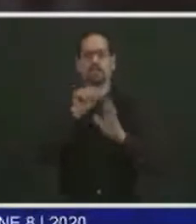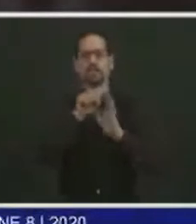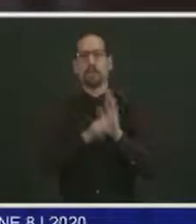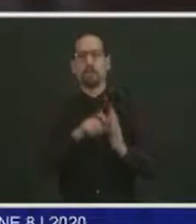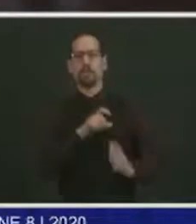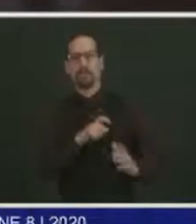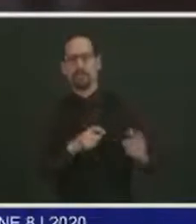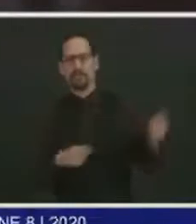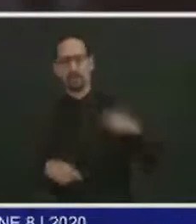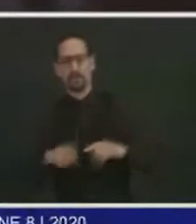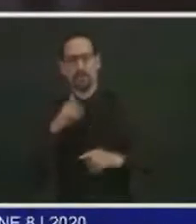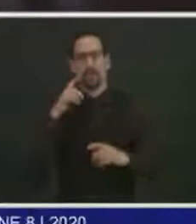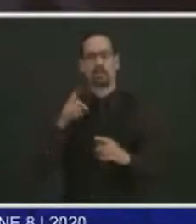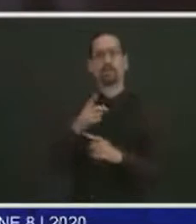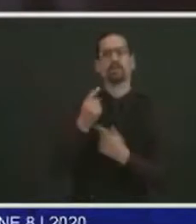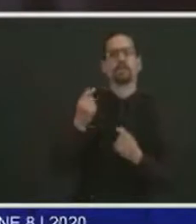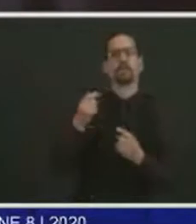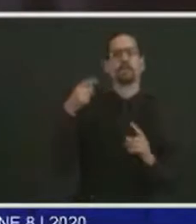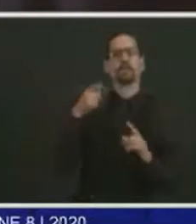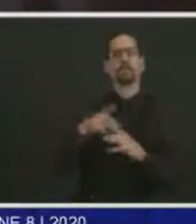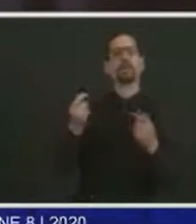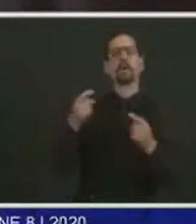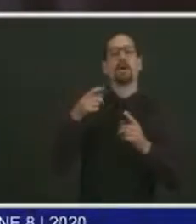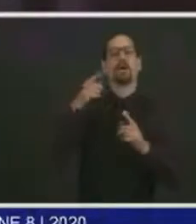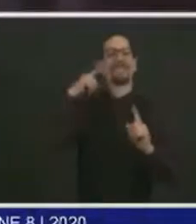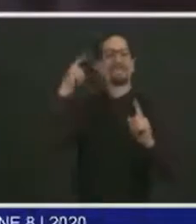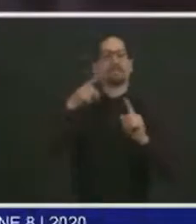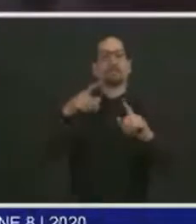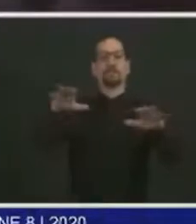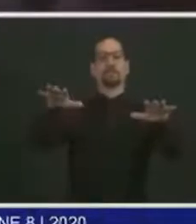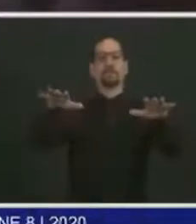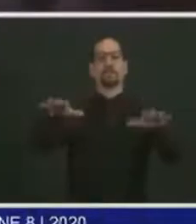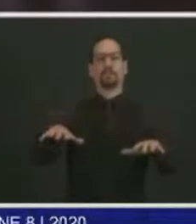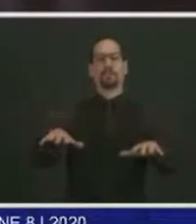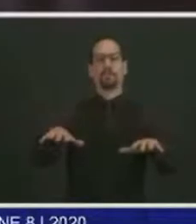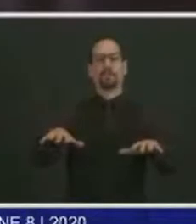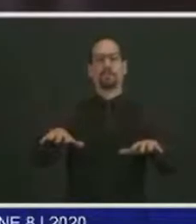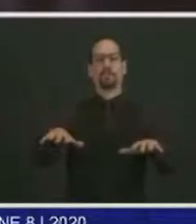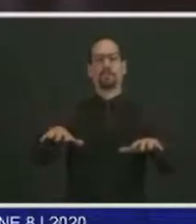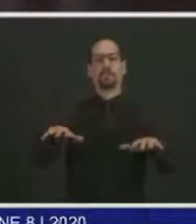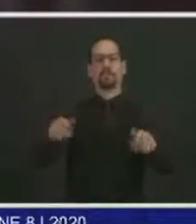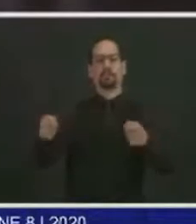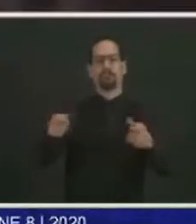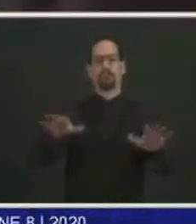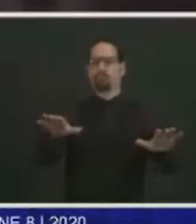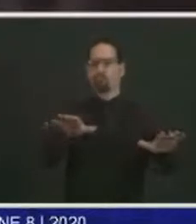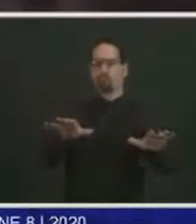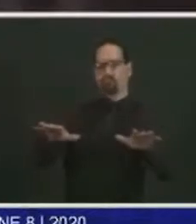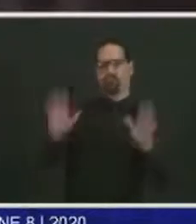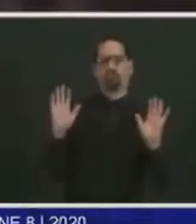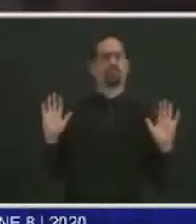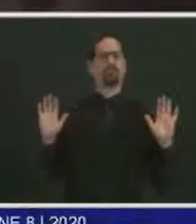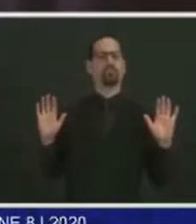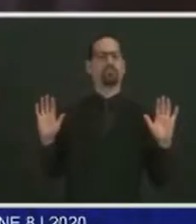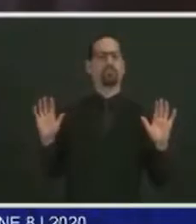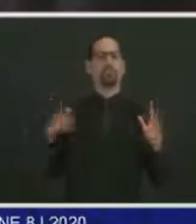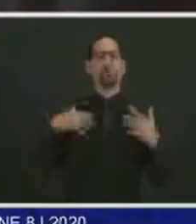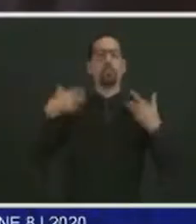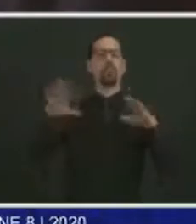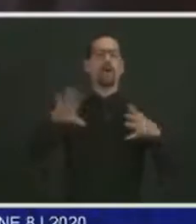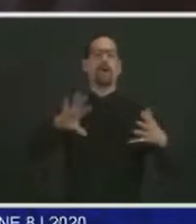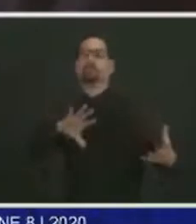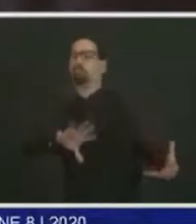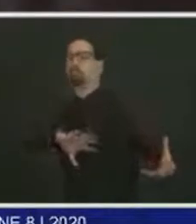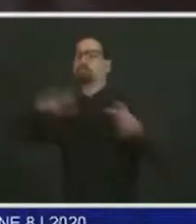de-escalate. We didn't want violence. We didn't want to have to hold people back. So I don't think it's equivalent to compare a